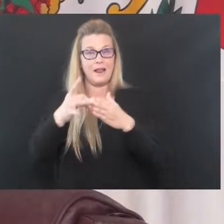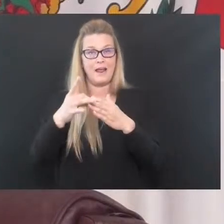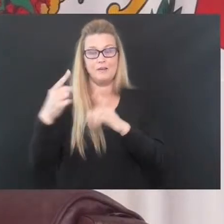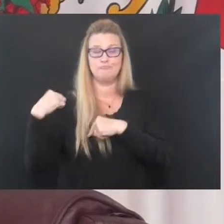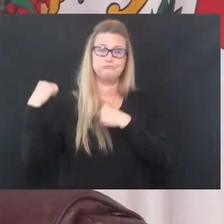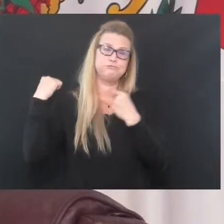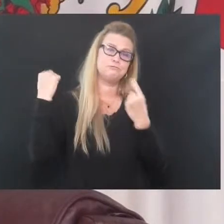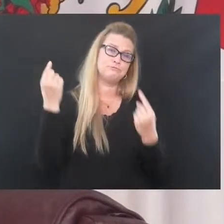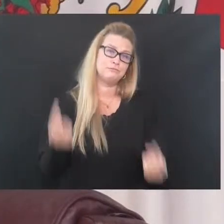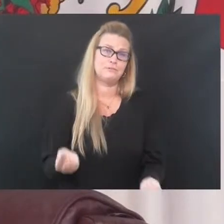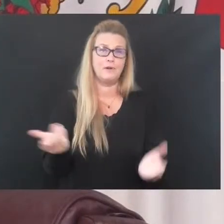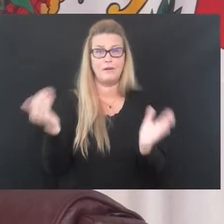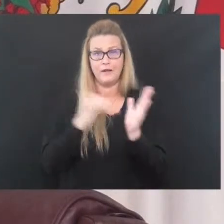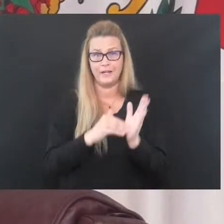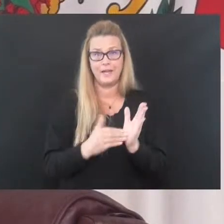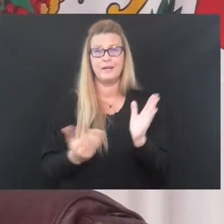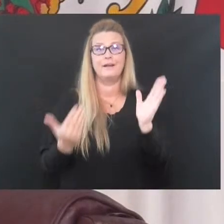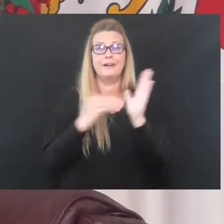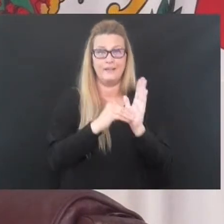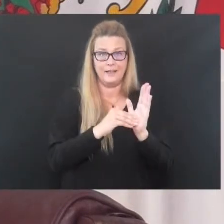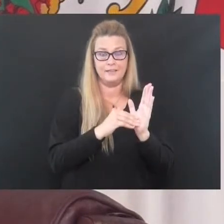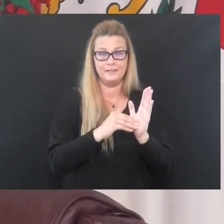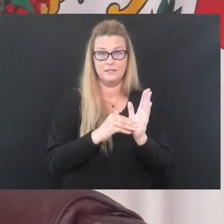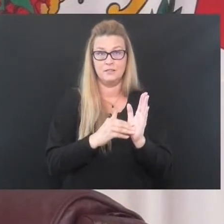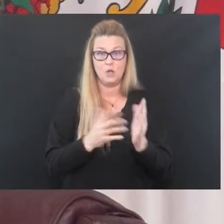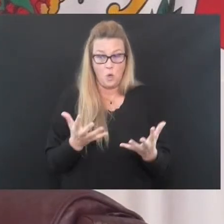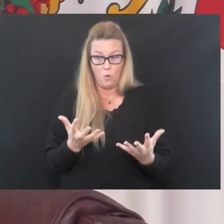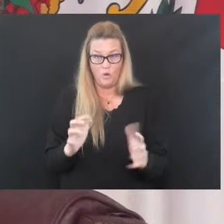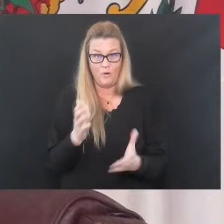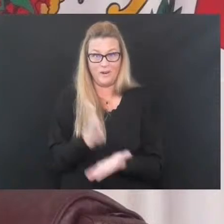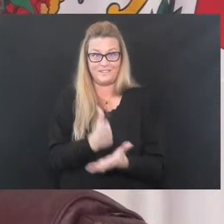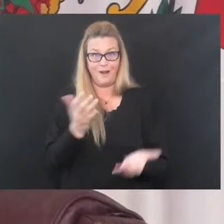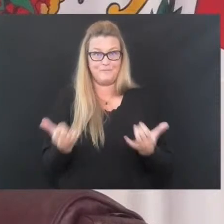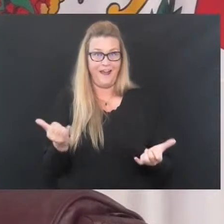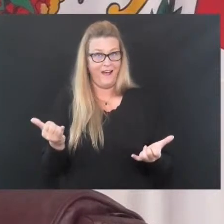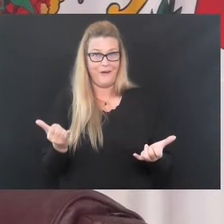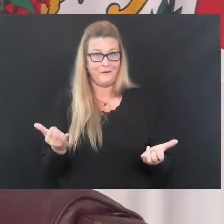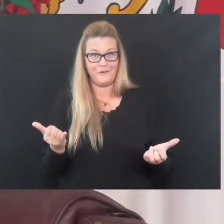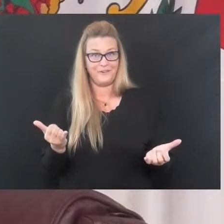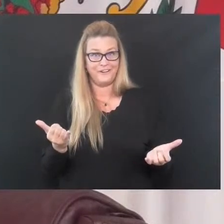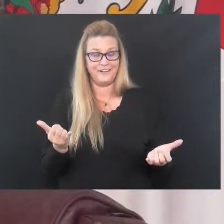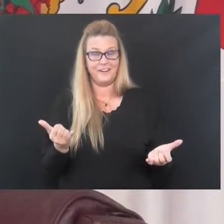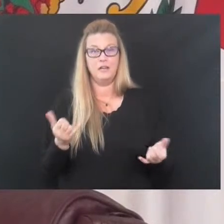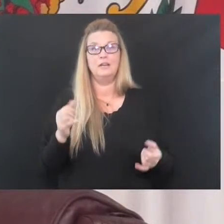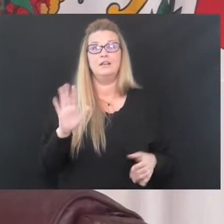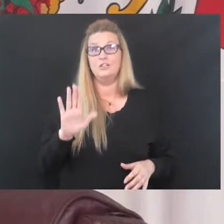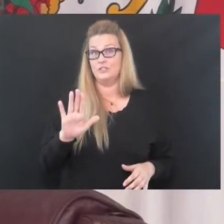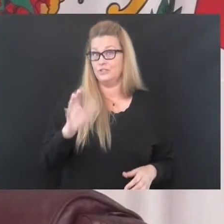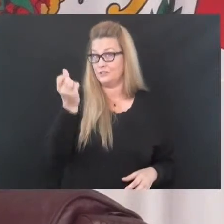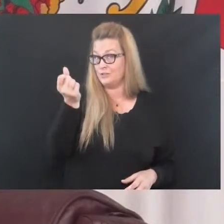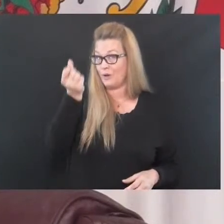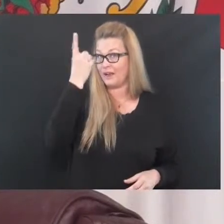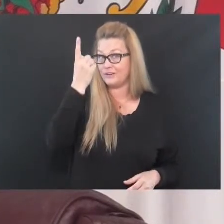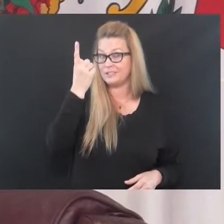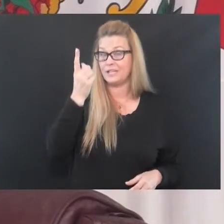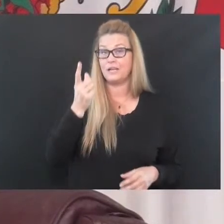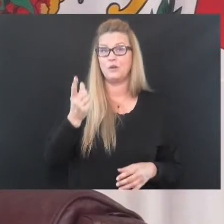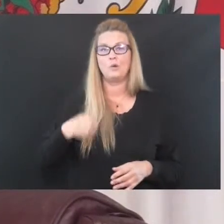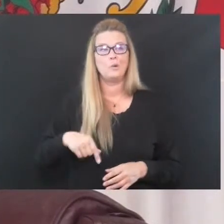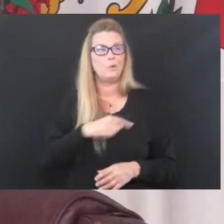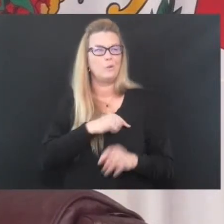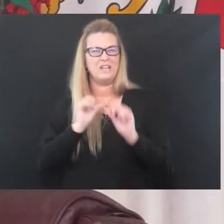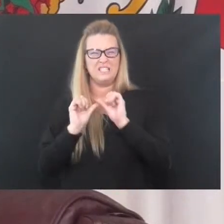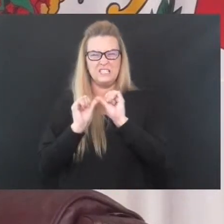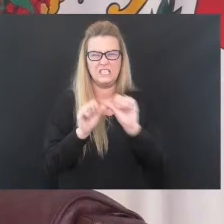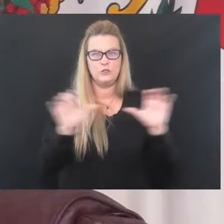over and over. We don't want to stop yet, do we? So at the end of the day, we continue to do